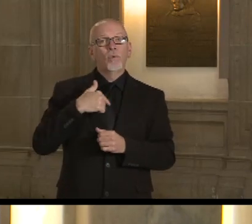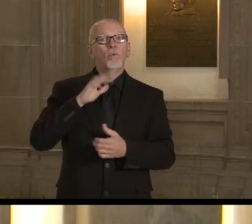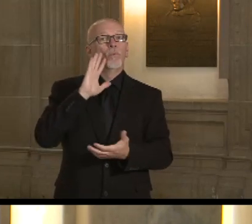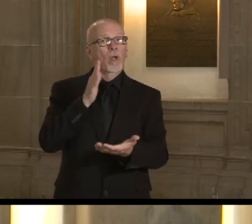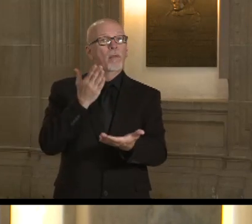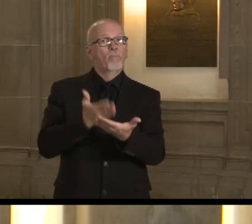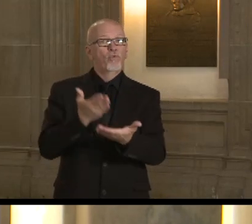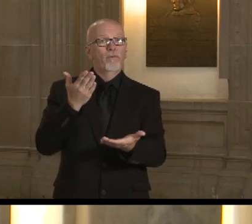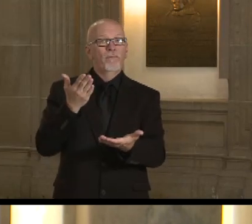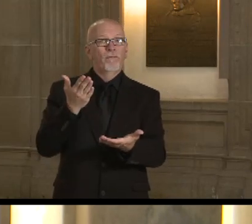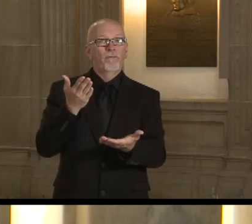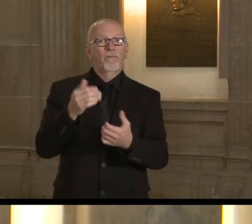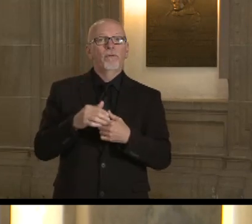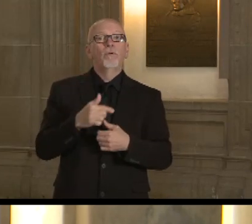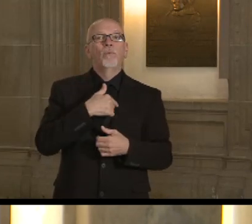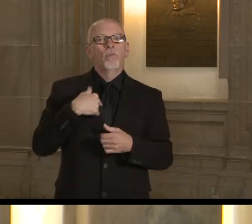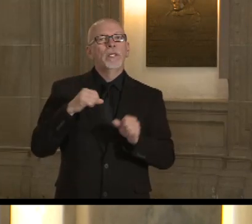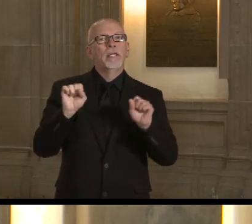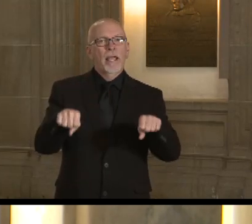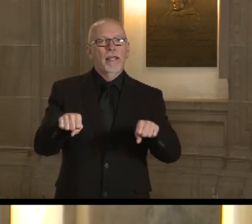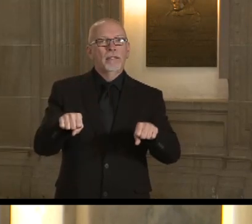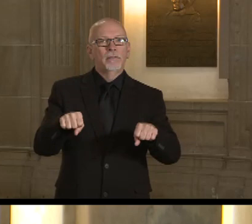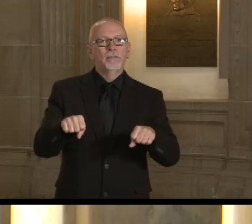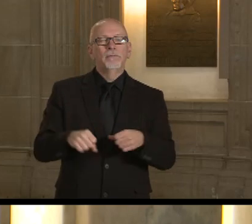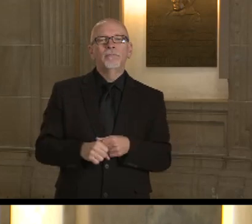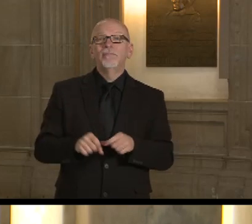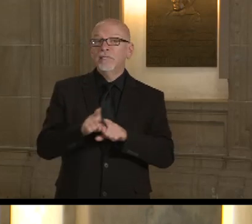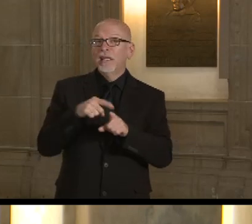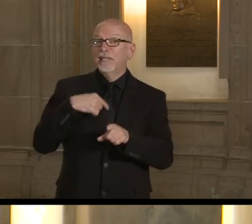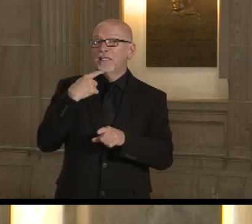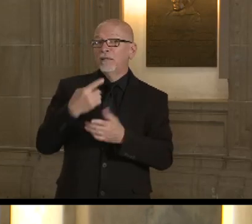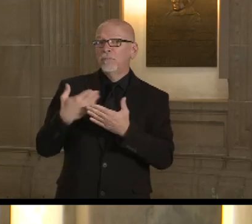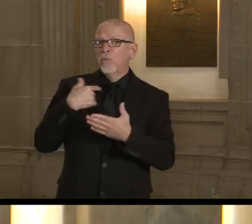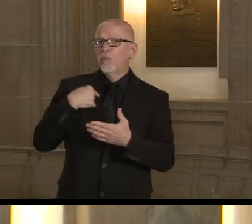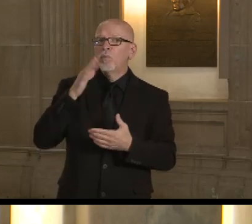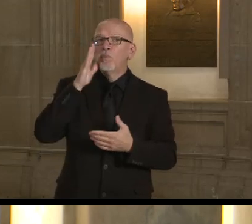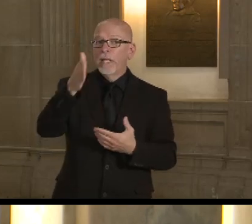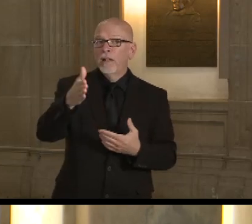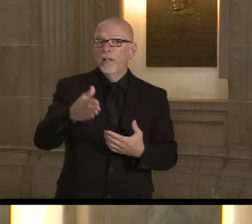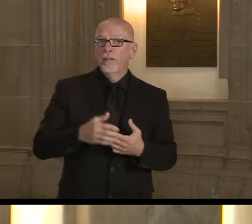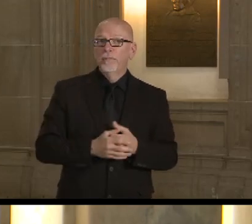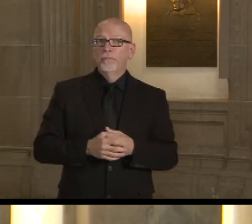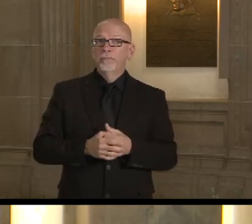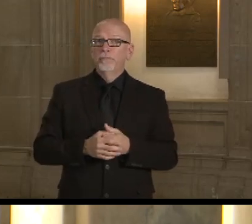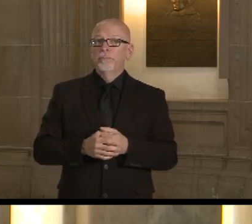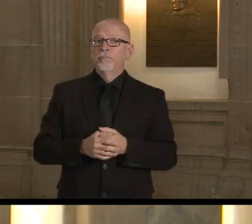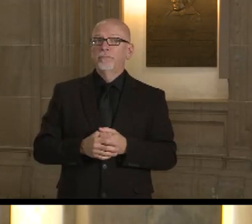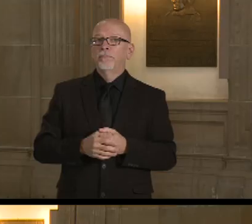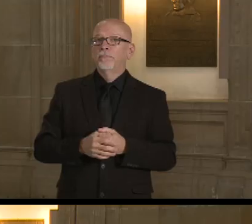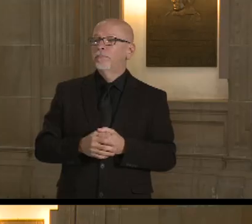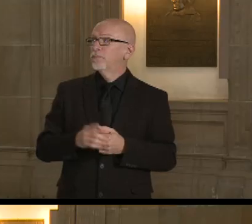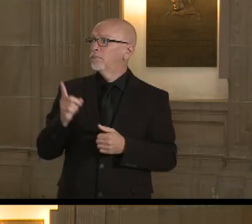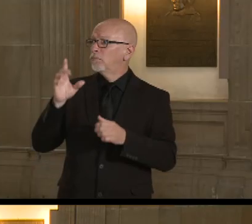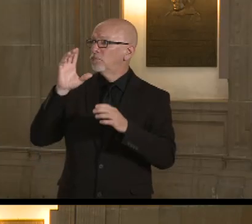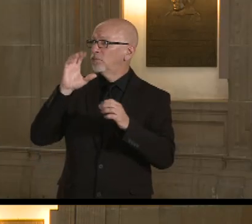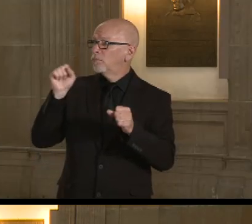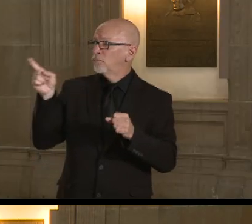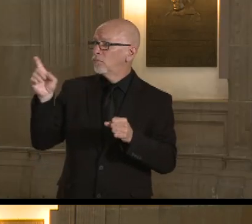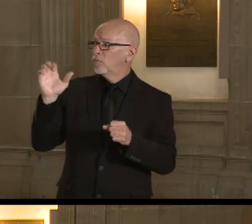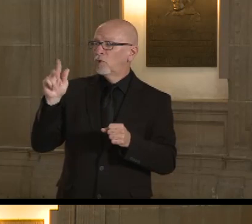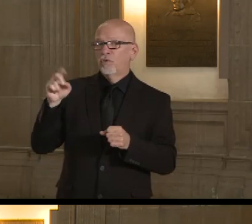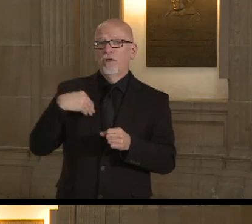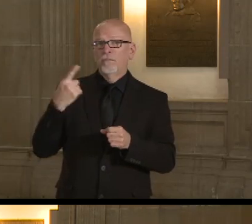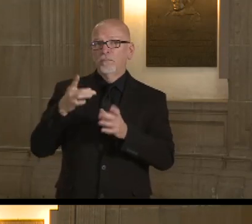prove that we can. And like I said earlier, we will. I think, Superintendent, she had a